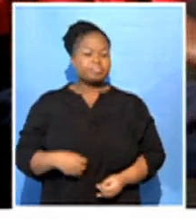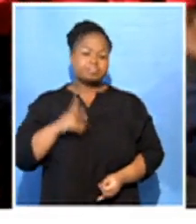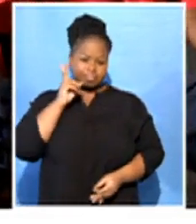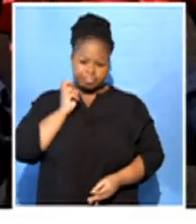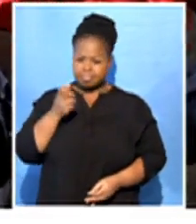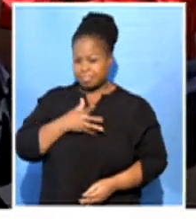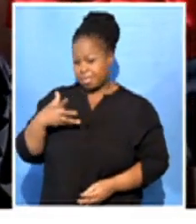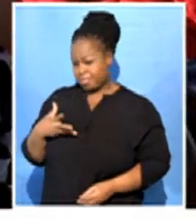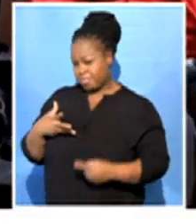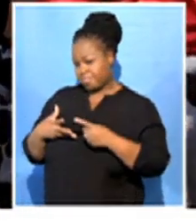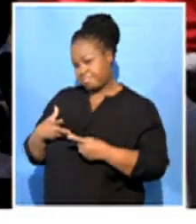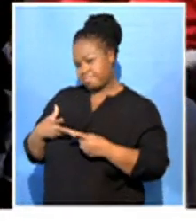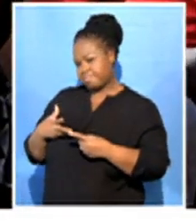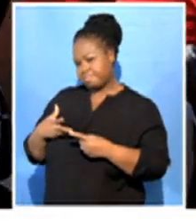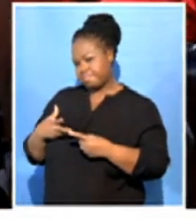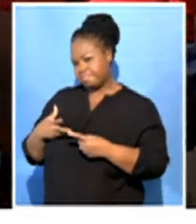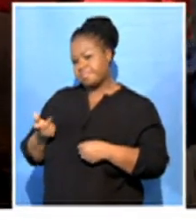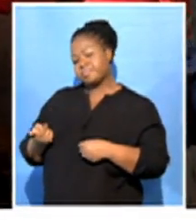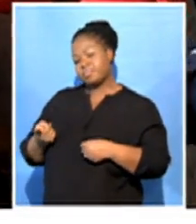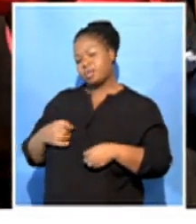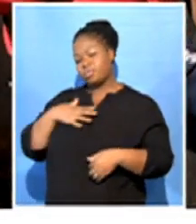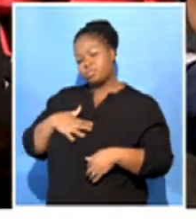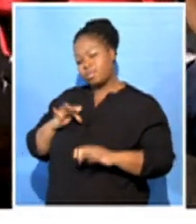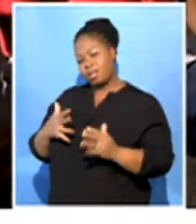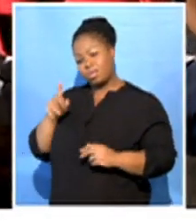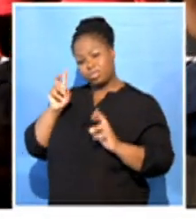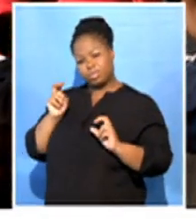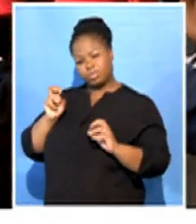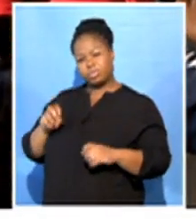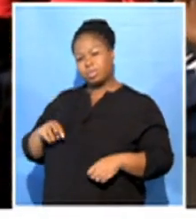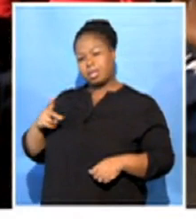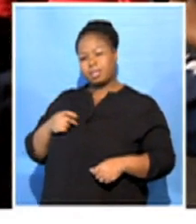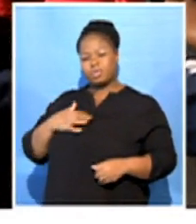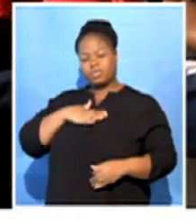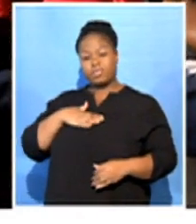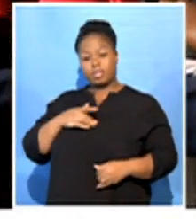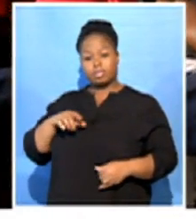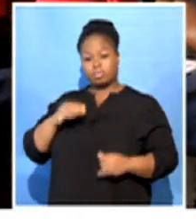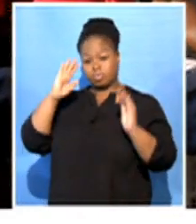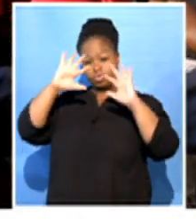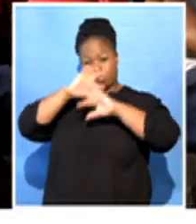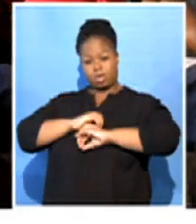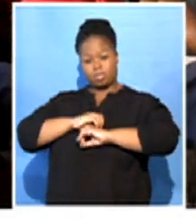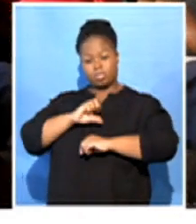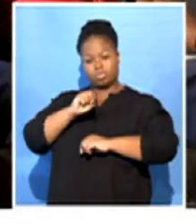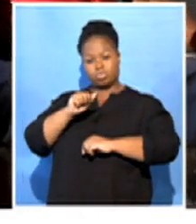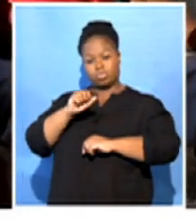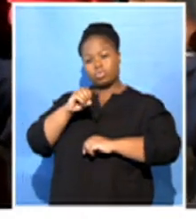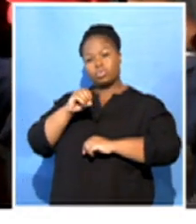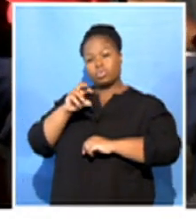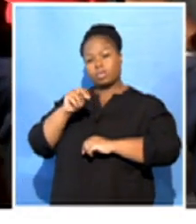ba wena makhulu uyibona njani lento yeyiphi into umongameli ngokuhlwa nje uzawisa